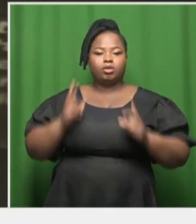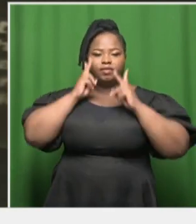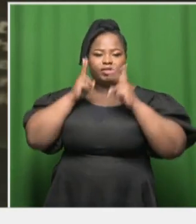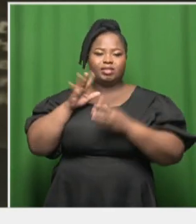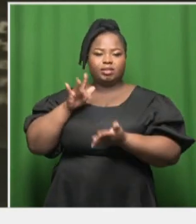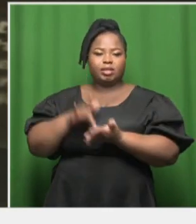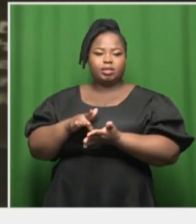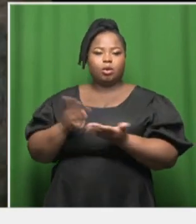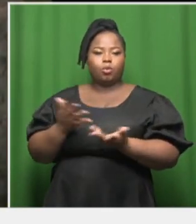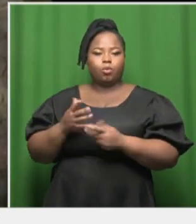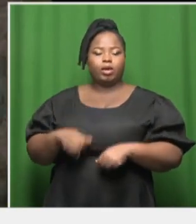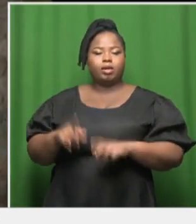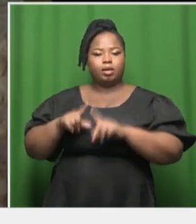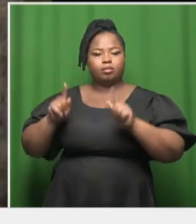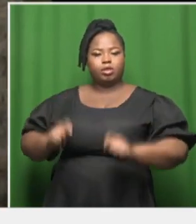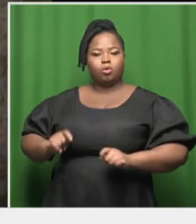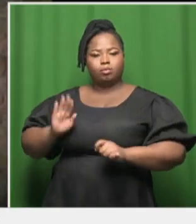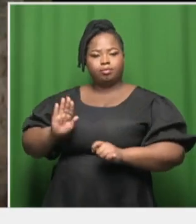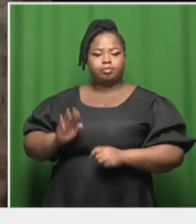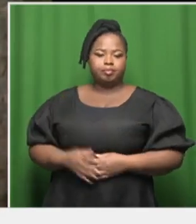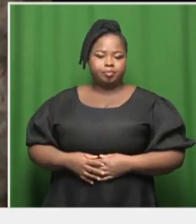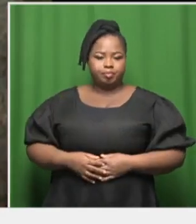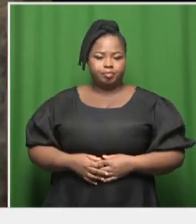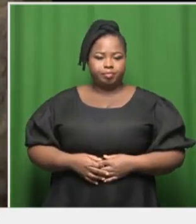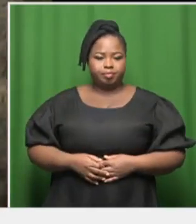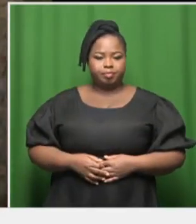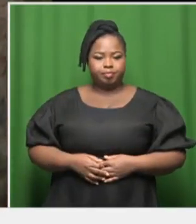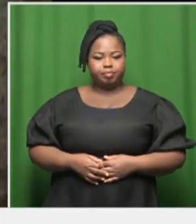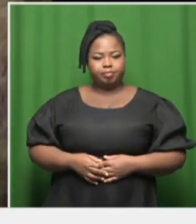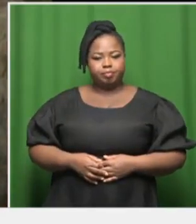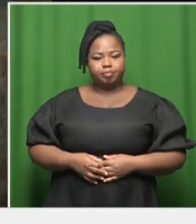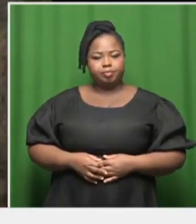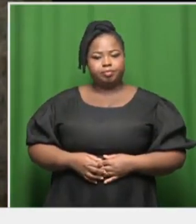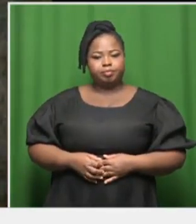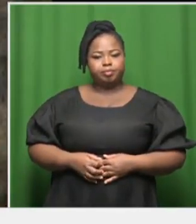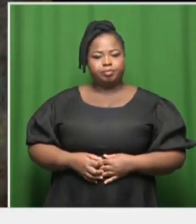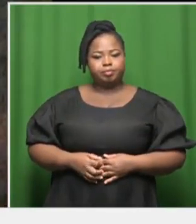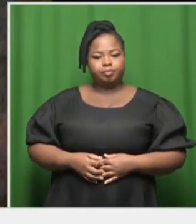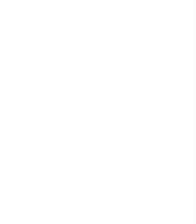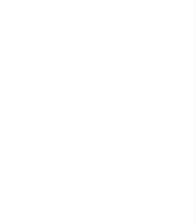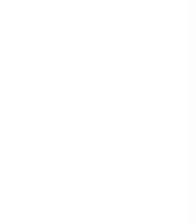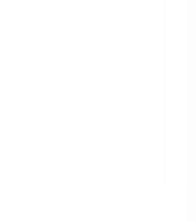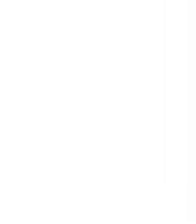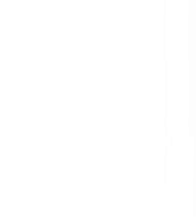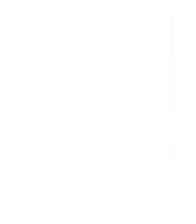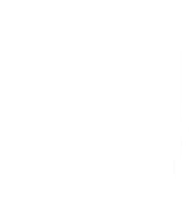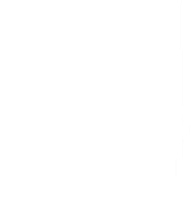Centre at Cape Point. Vanessa Puna, SABC News, Cape Town.